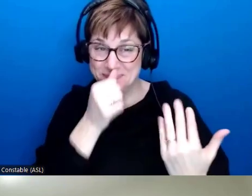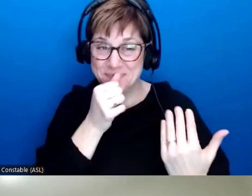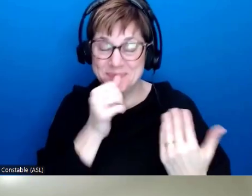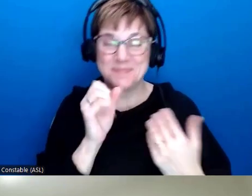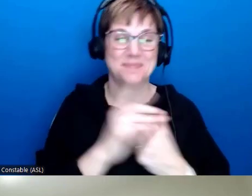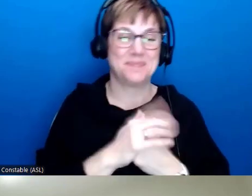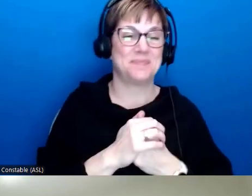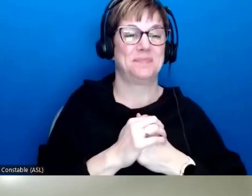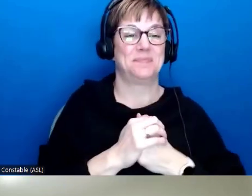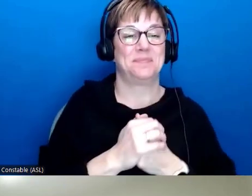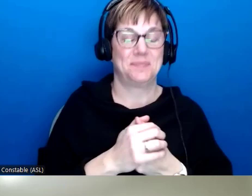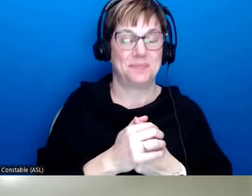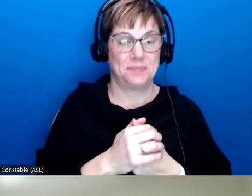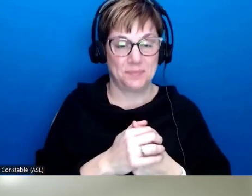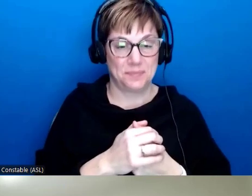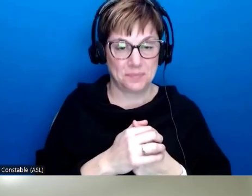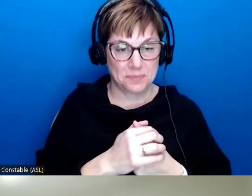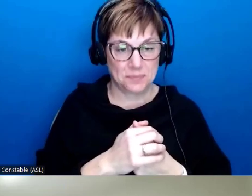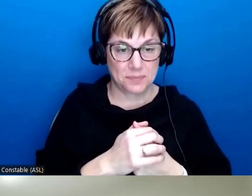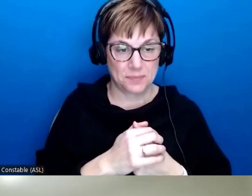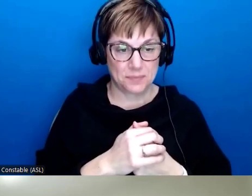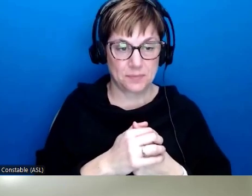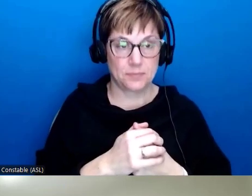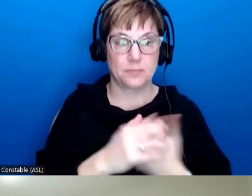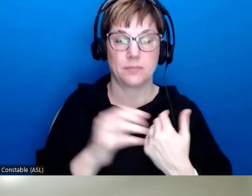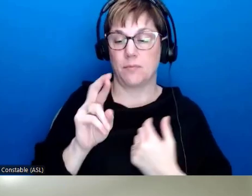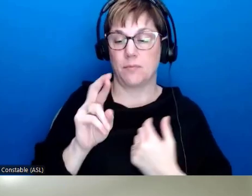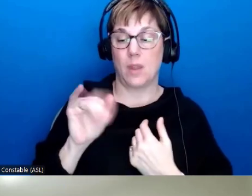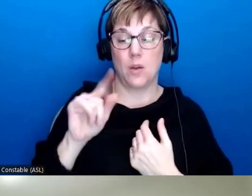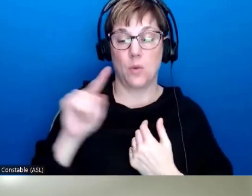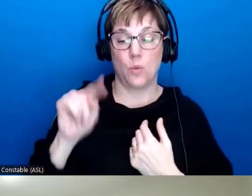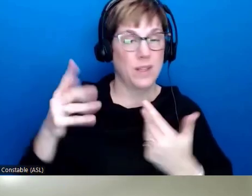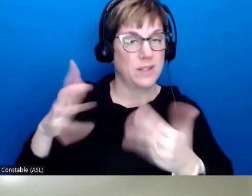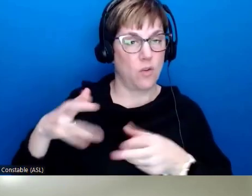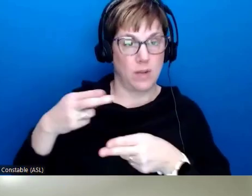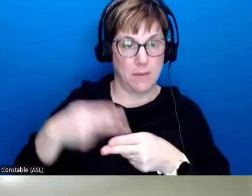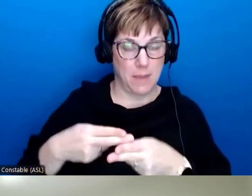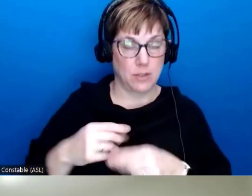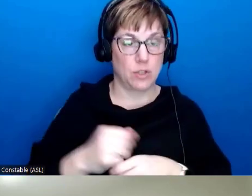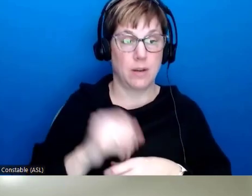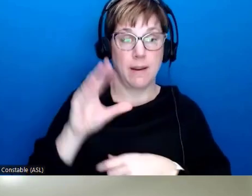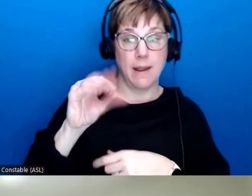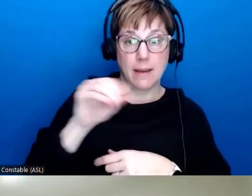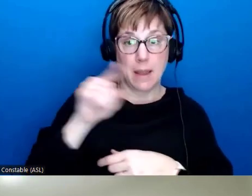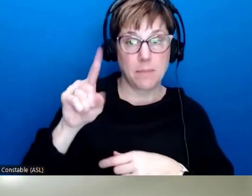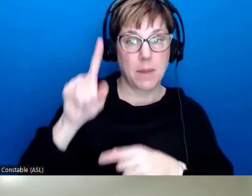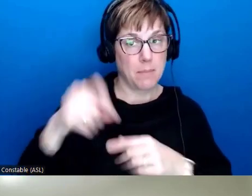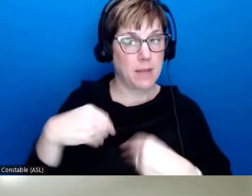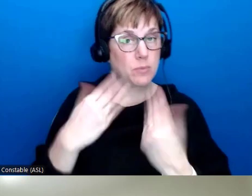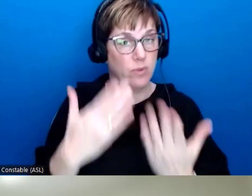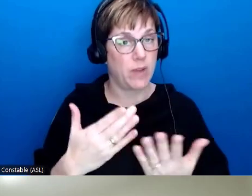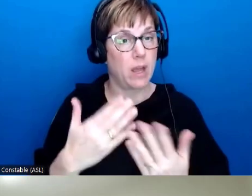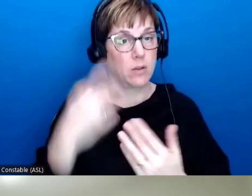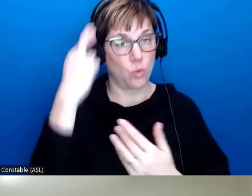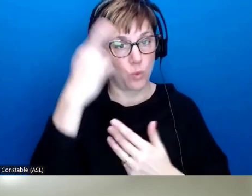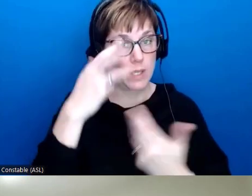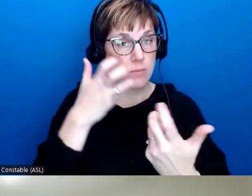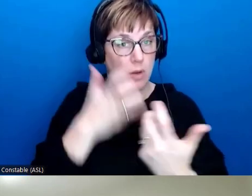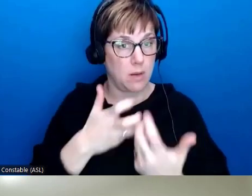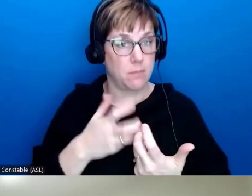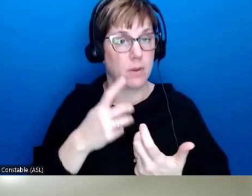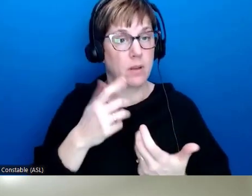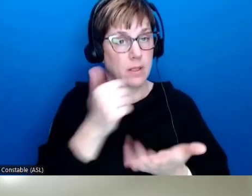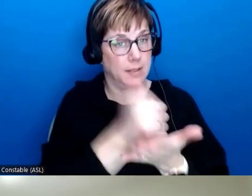that. But as Riz kind of already mentioned, employers have to provide reasonable accommodations to